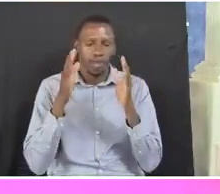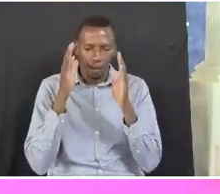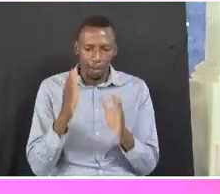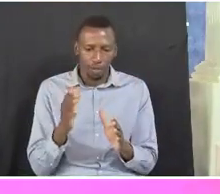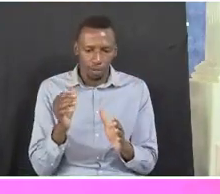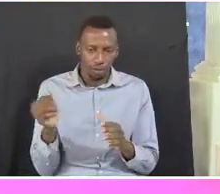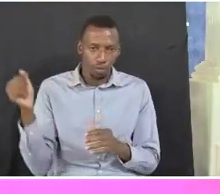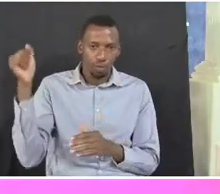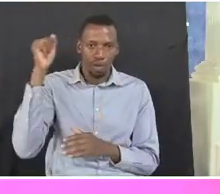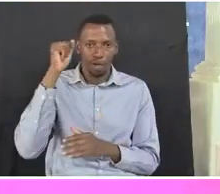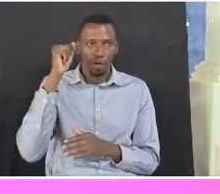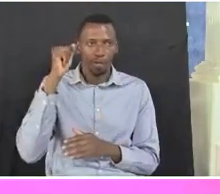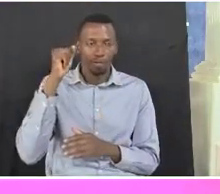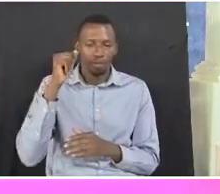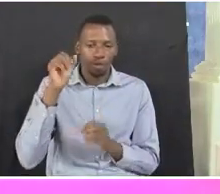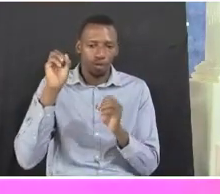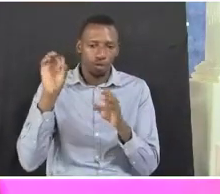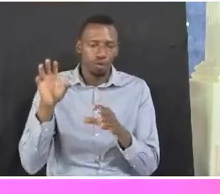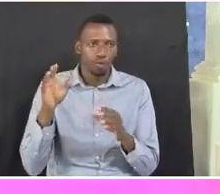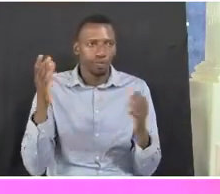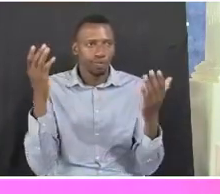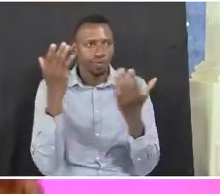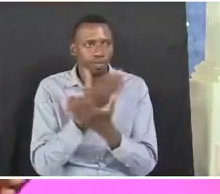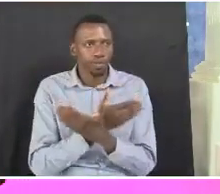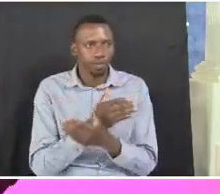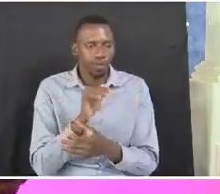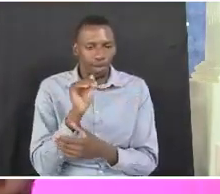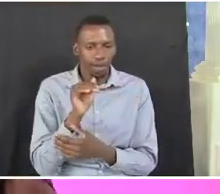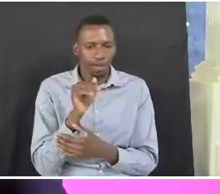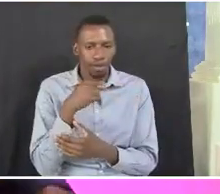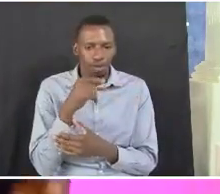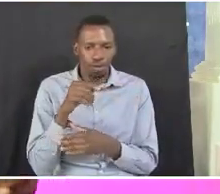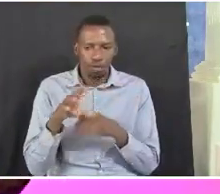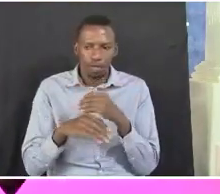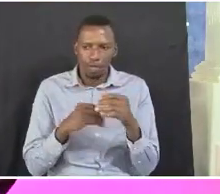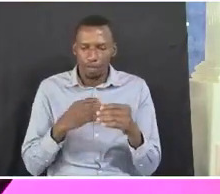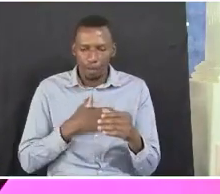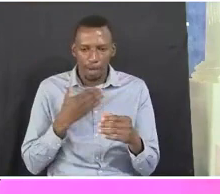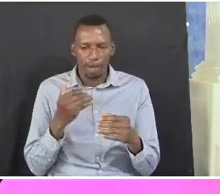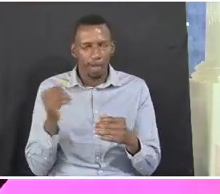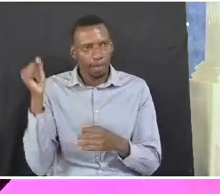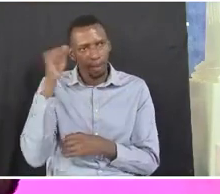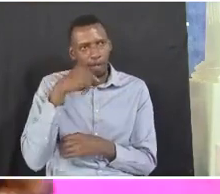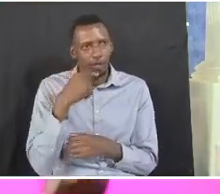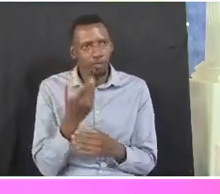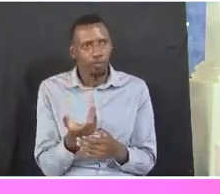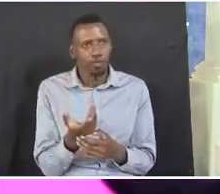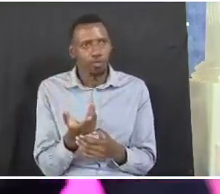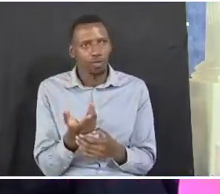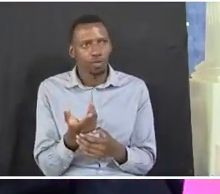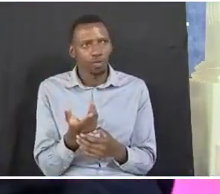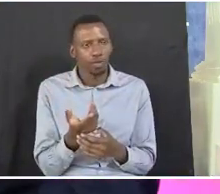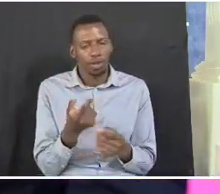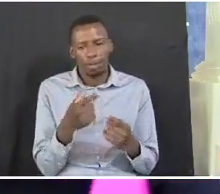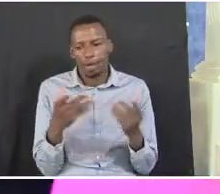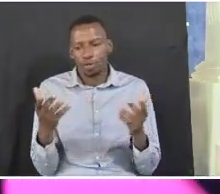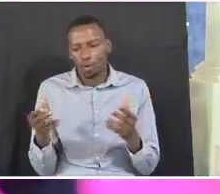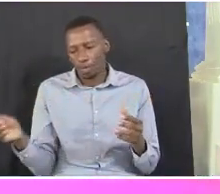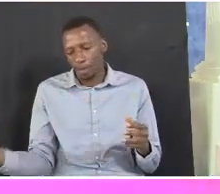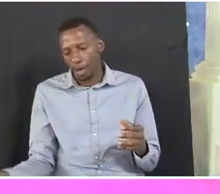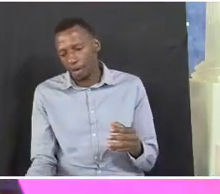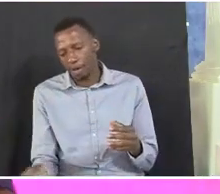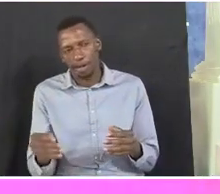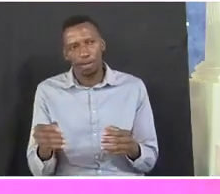blanket. Then at night you hear, Nani amechukua blanket yangu? Who has taken away my blanket? The blanket is under the bed.